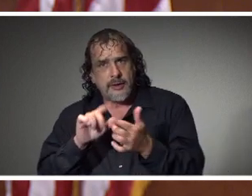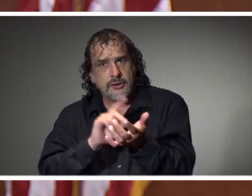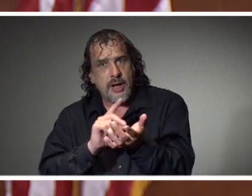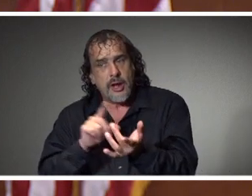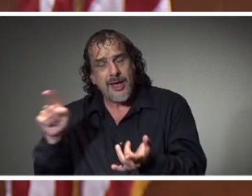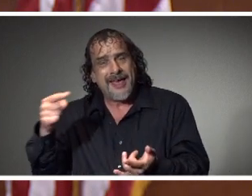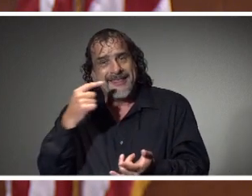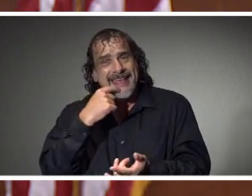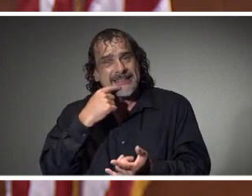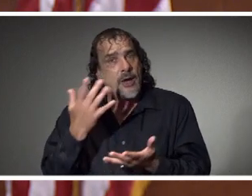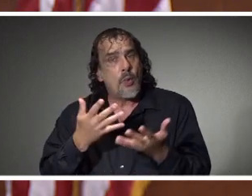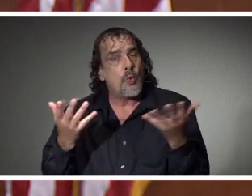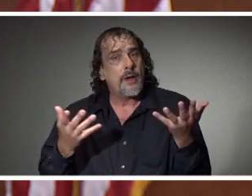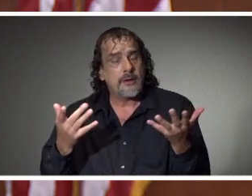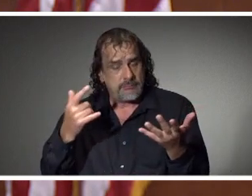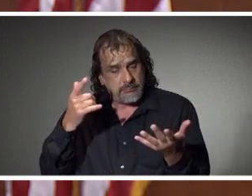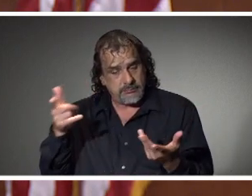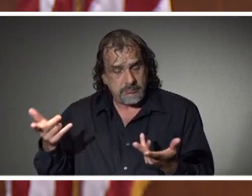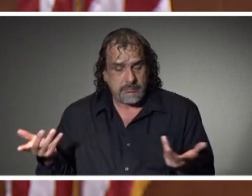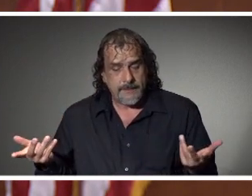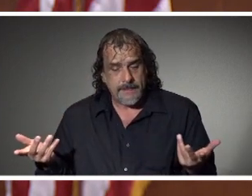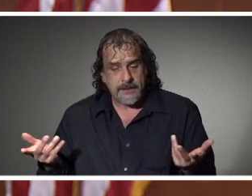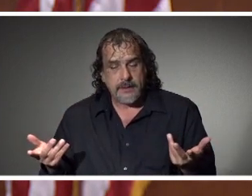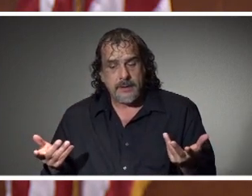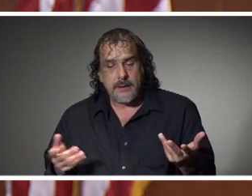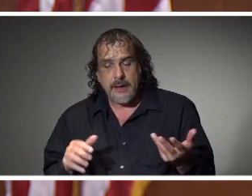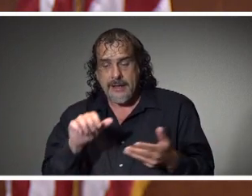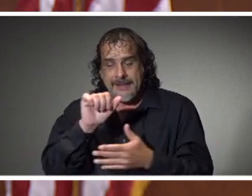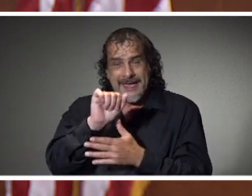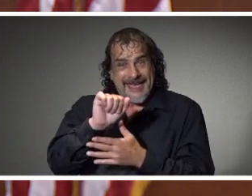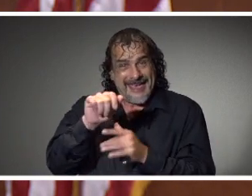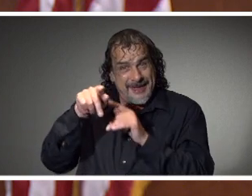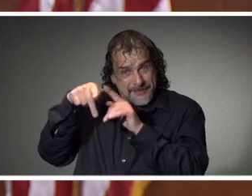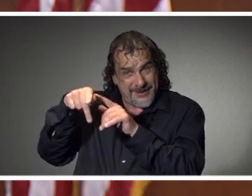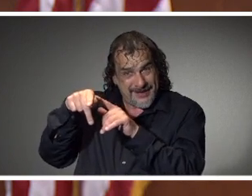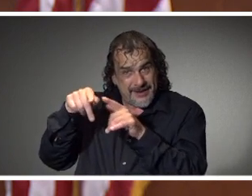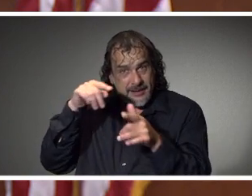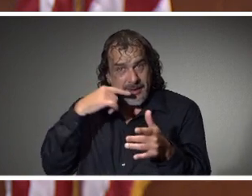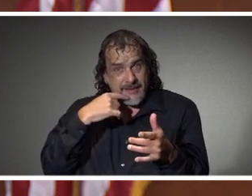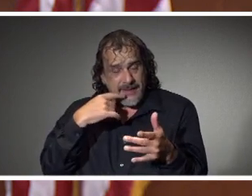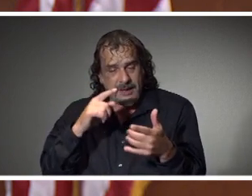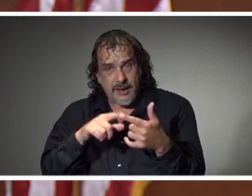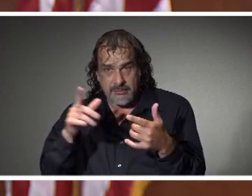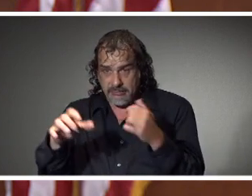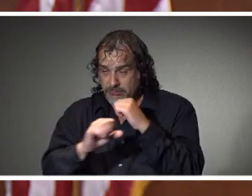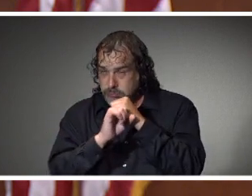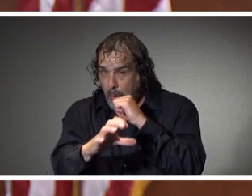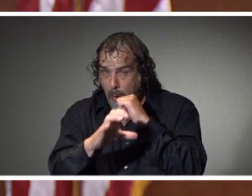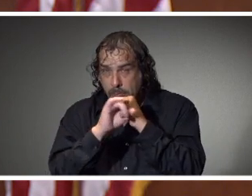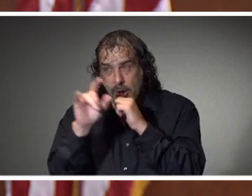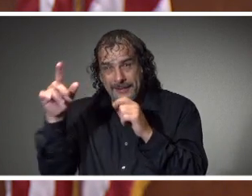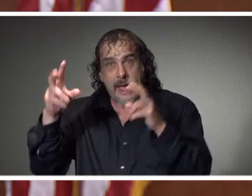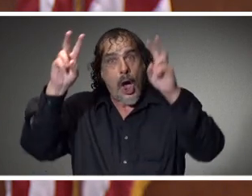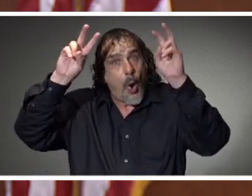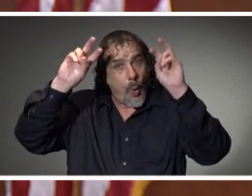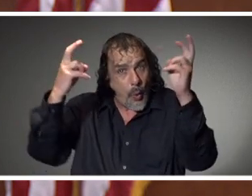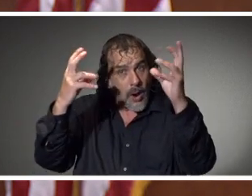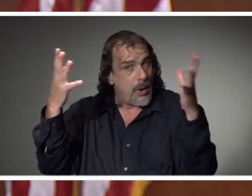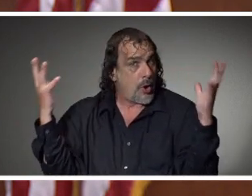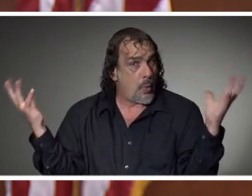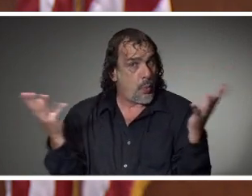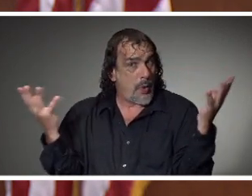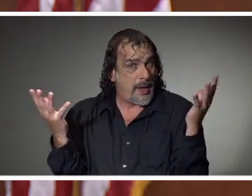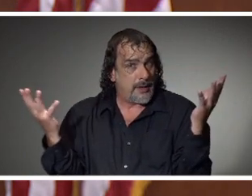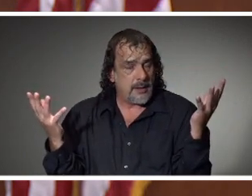very important. The AAP strongly advocates, and this is a quote, the AAP strongly